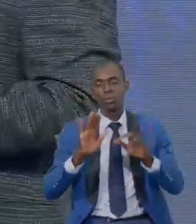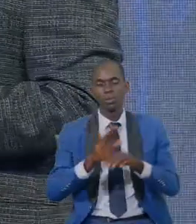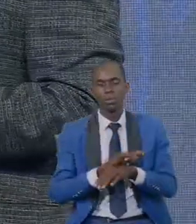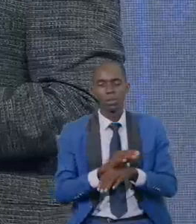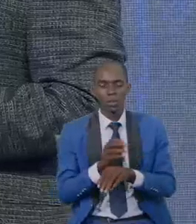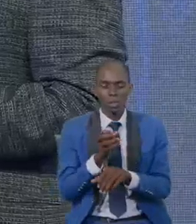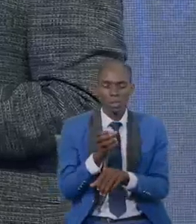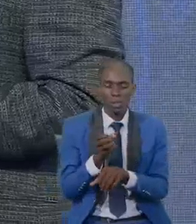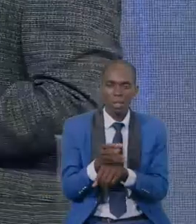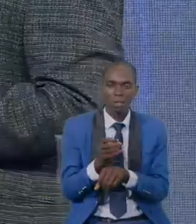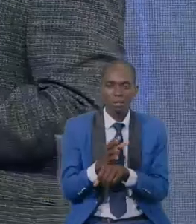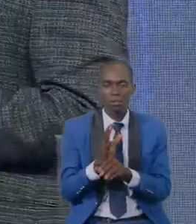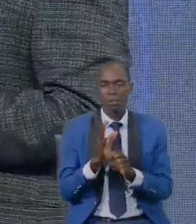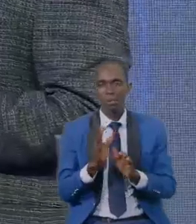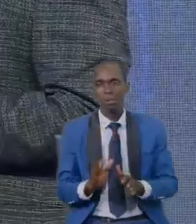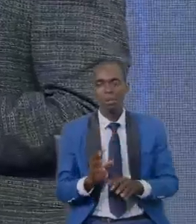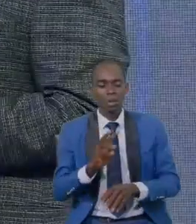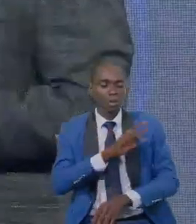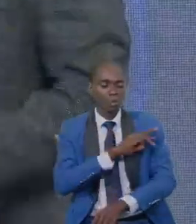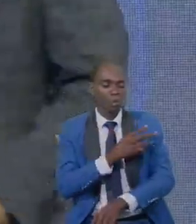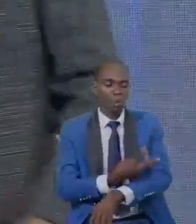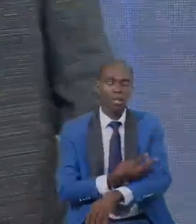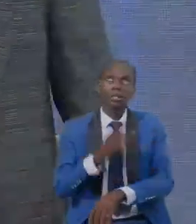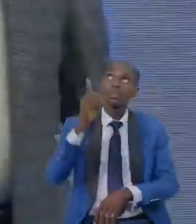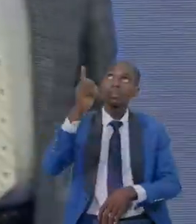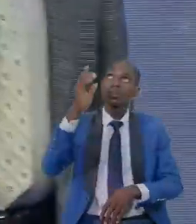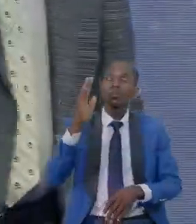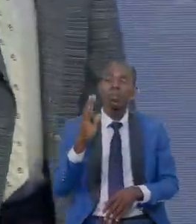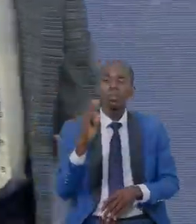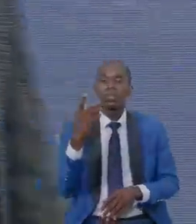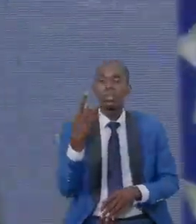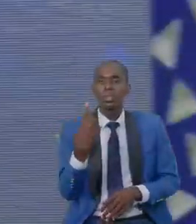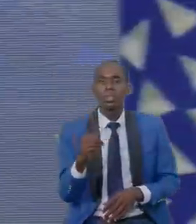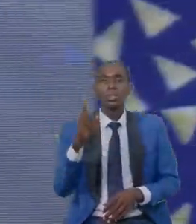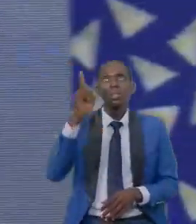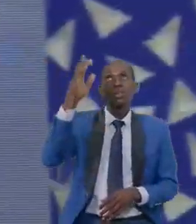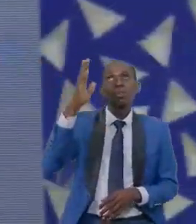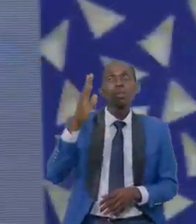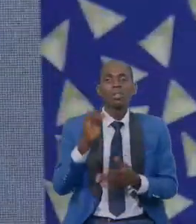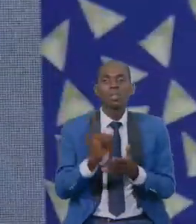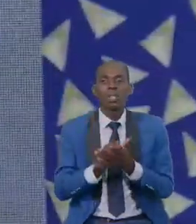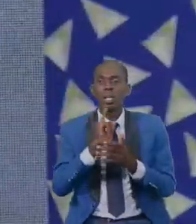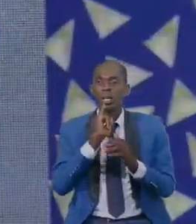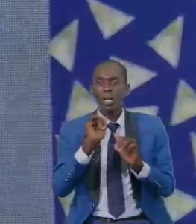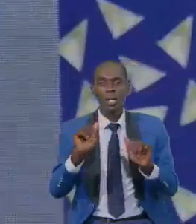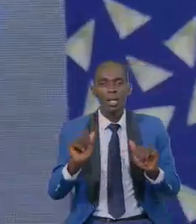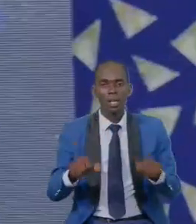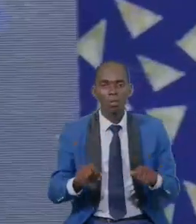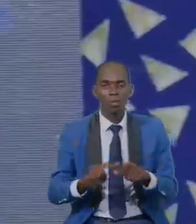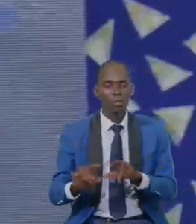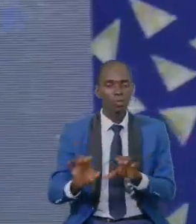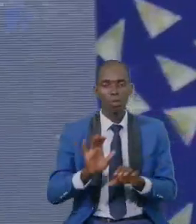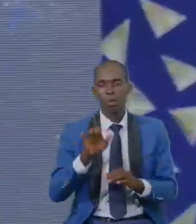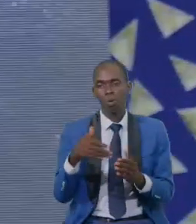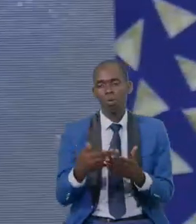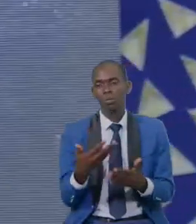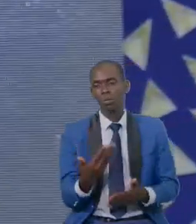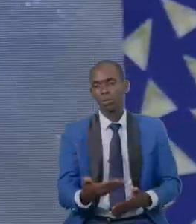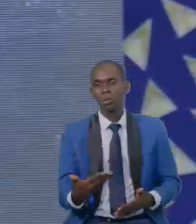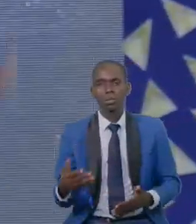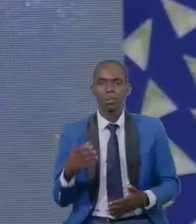Counselor, Mighty God, the God that is able to do all things,